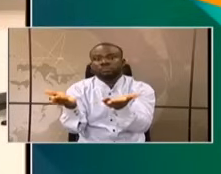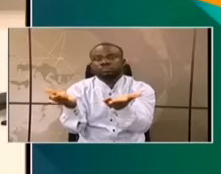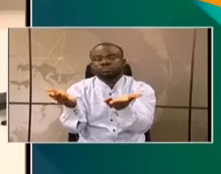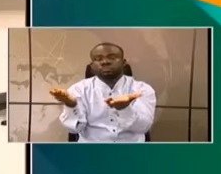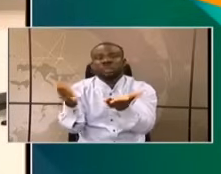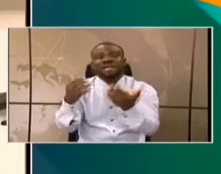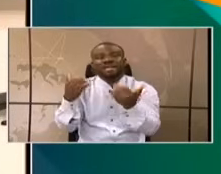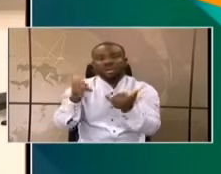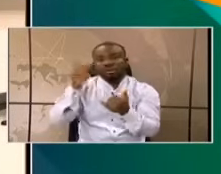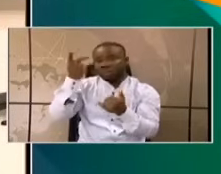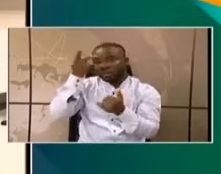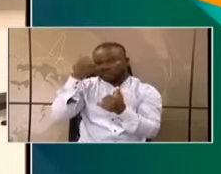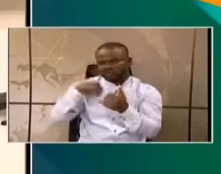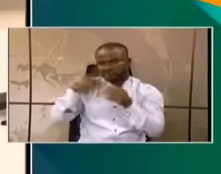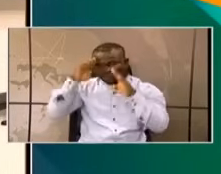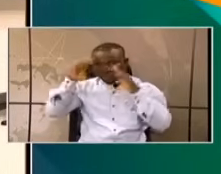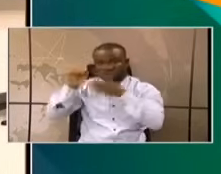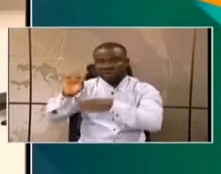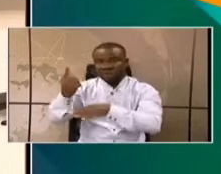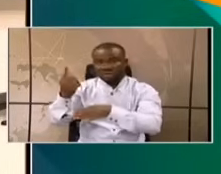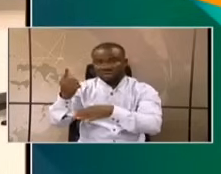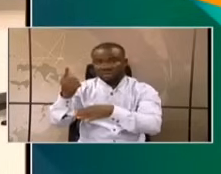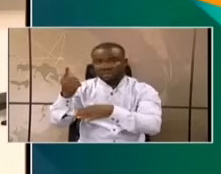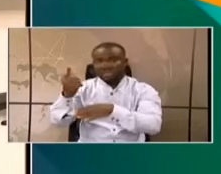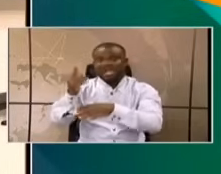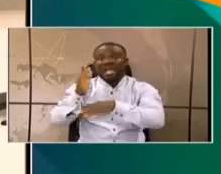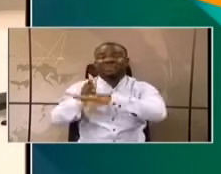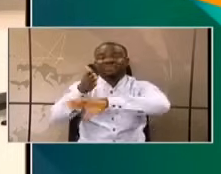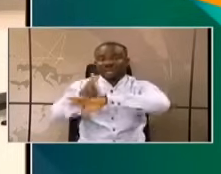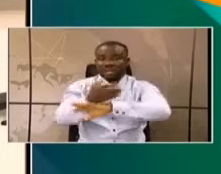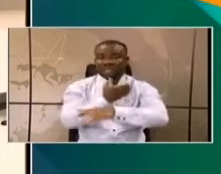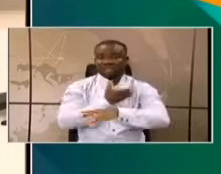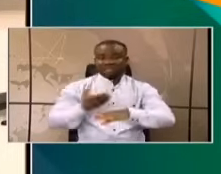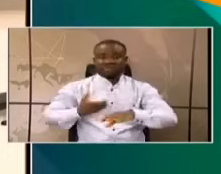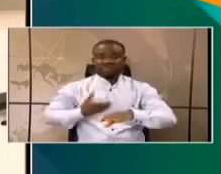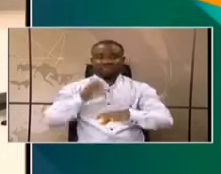with politicians. Me we are mekono an anima him for